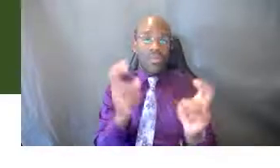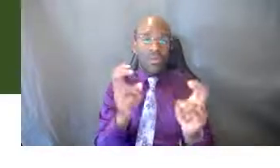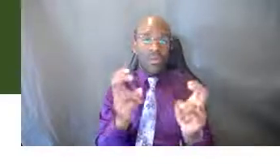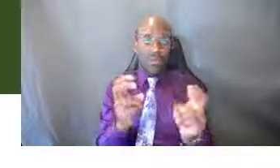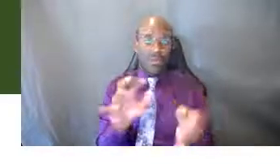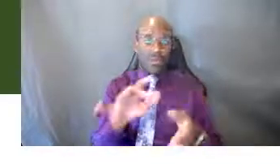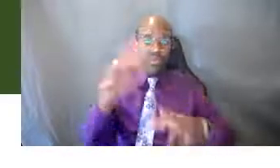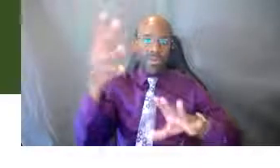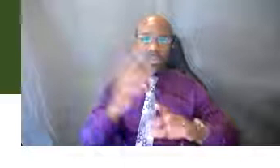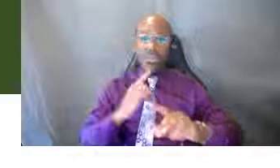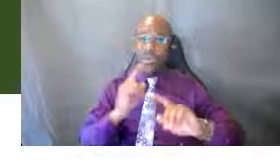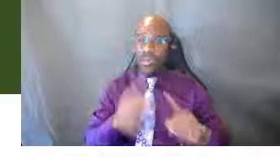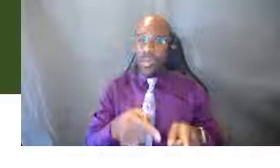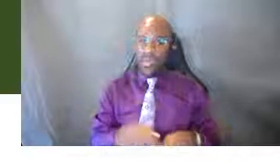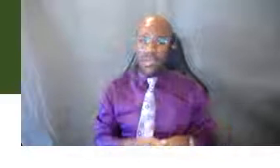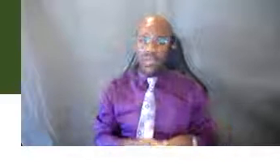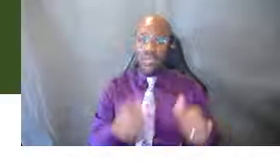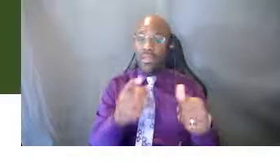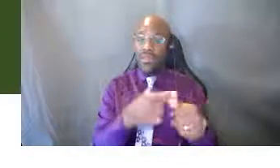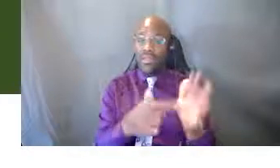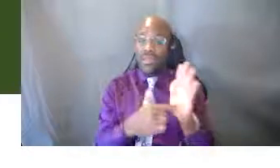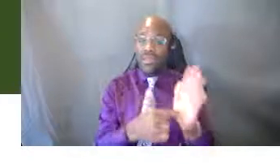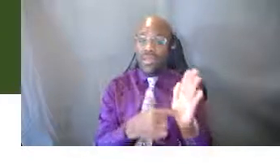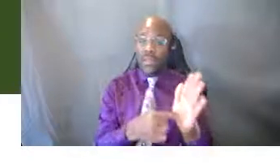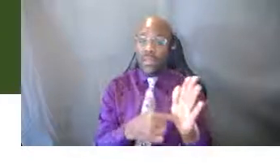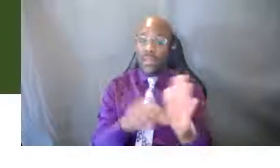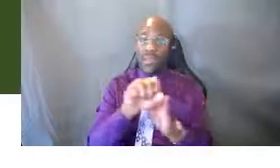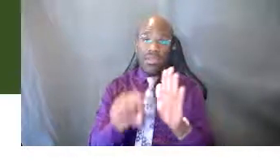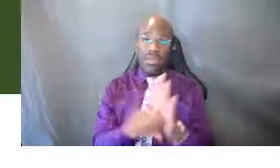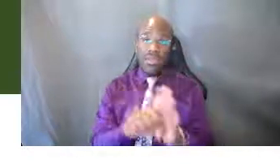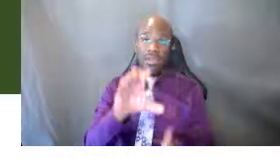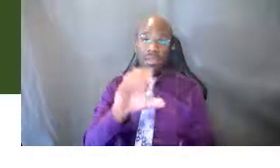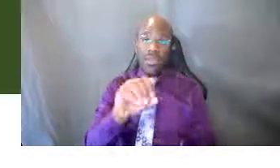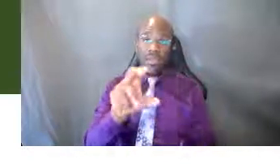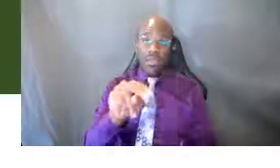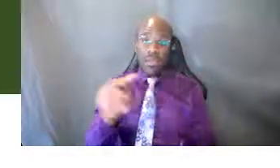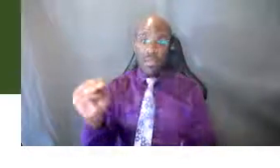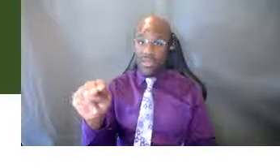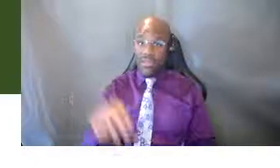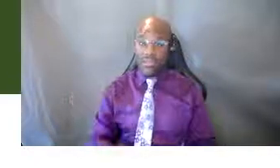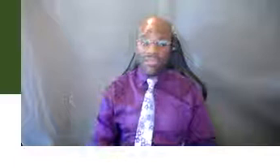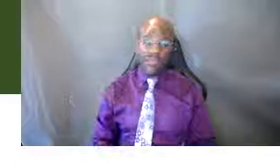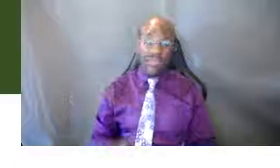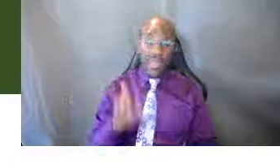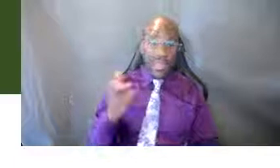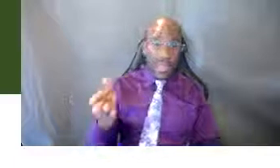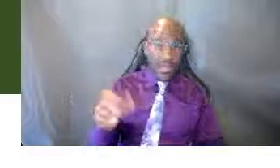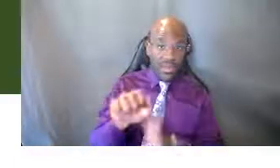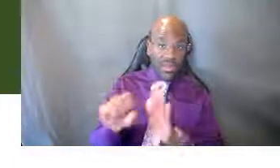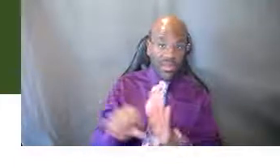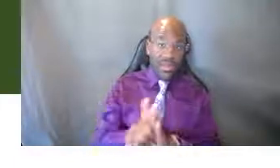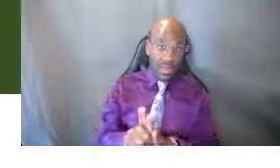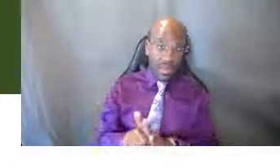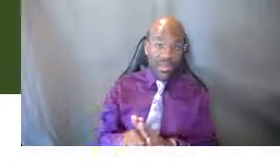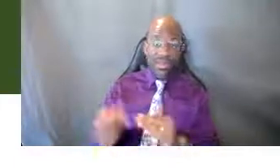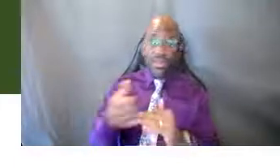So the first example is Connecticut. So in Connecticut, mobile crisis teams are